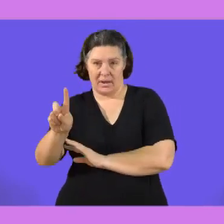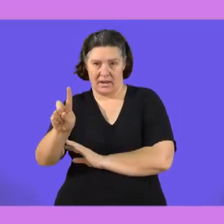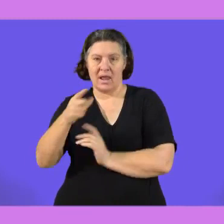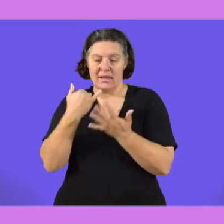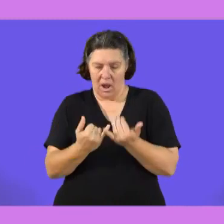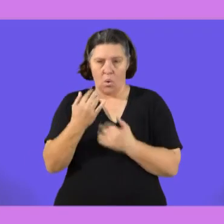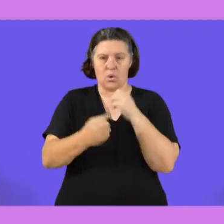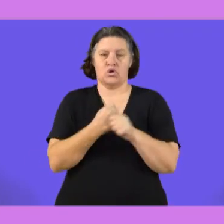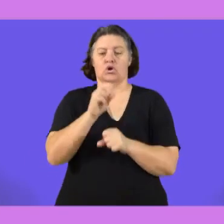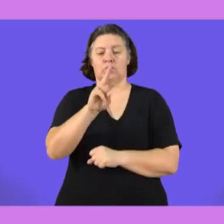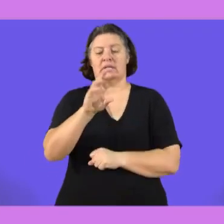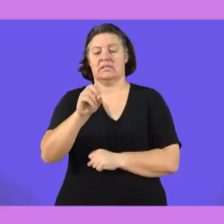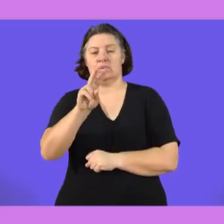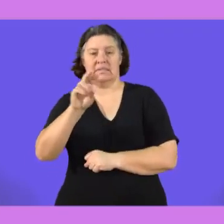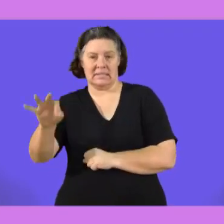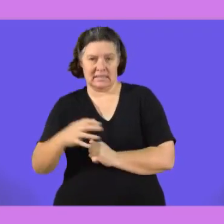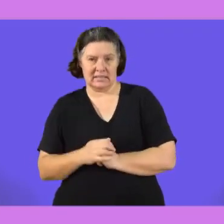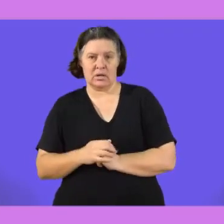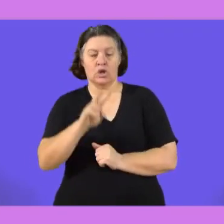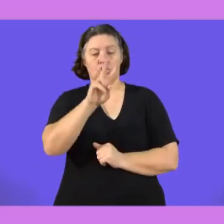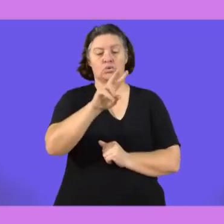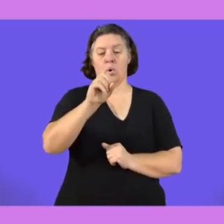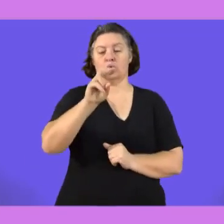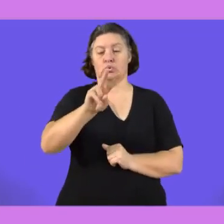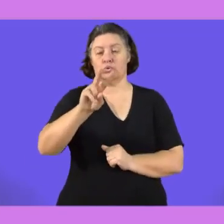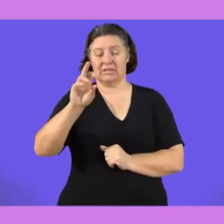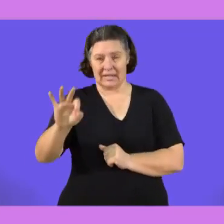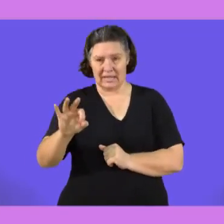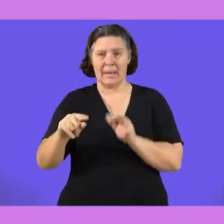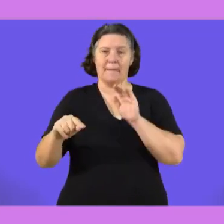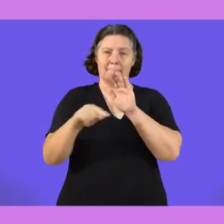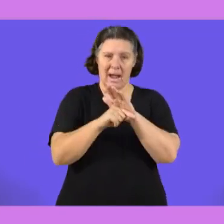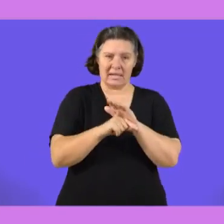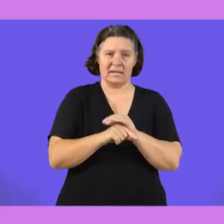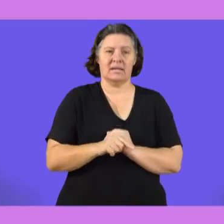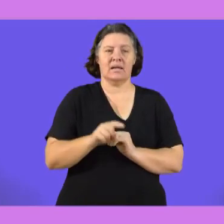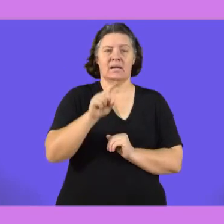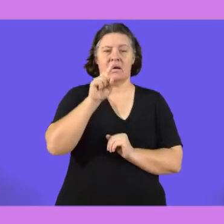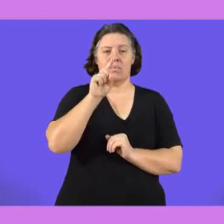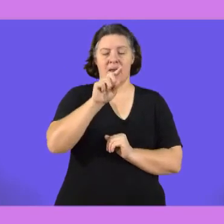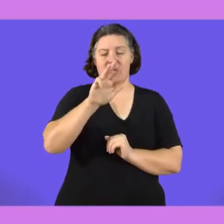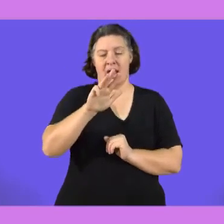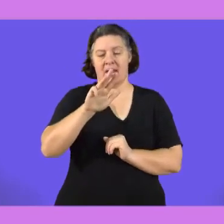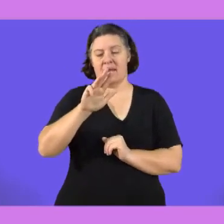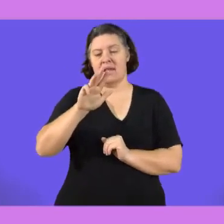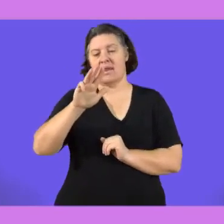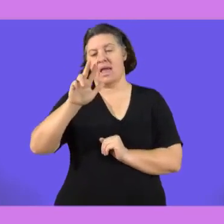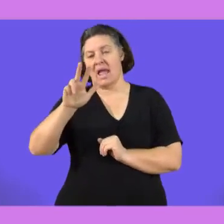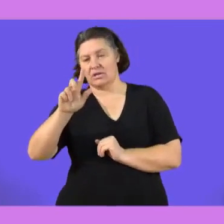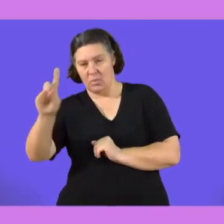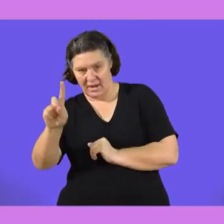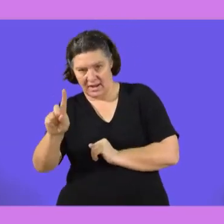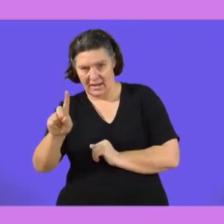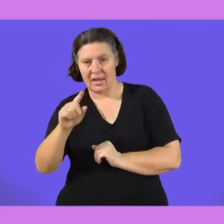year 2022. So therefore, I'll type in 2022 minus 1981.